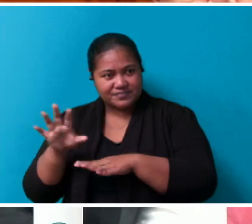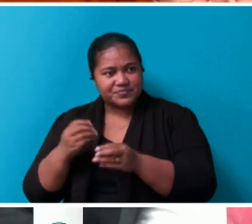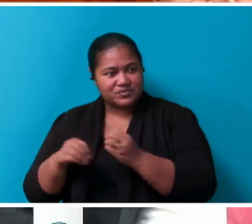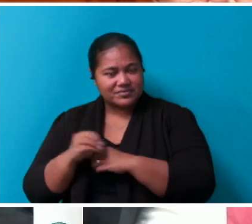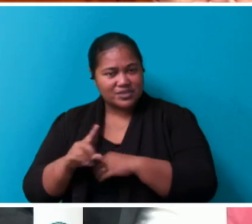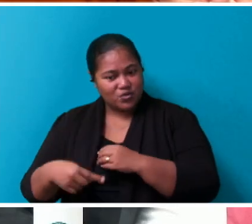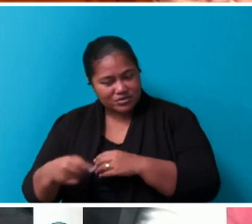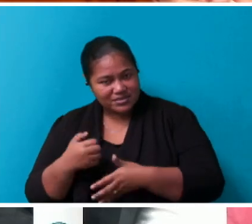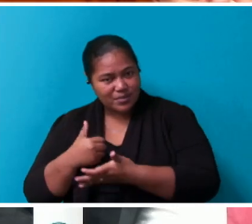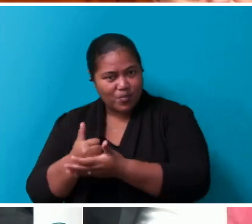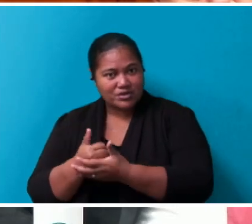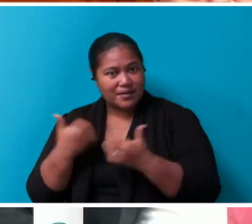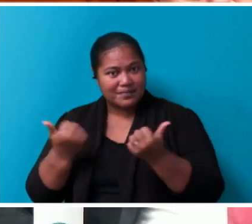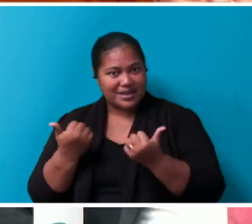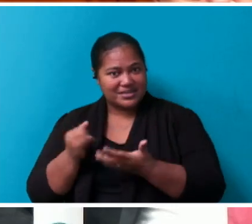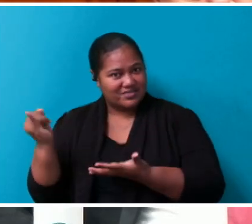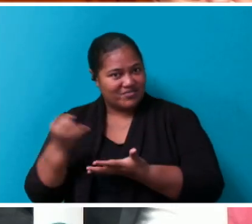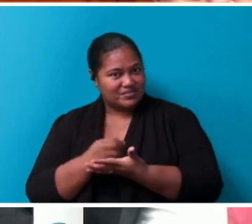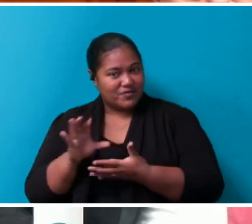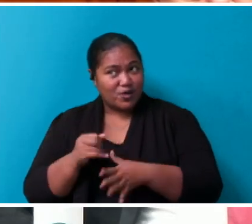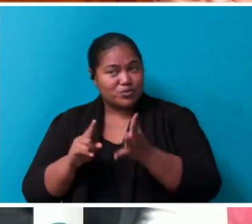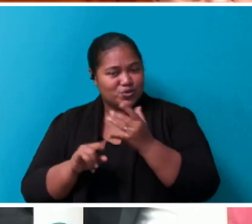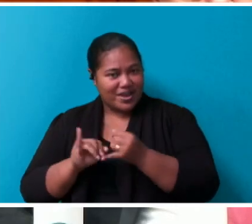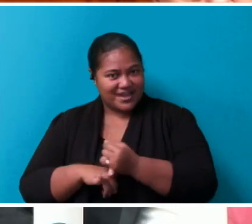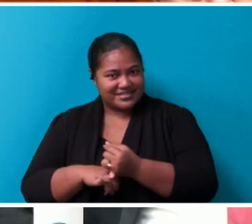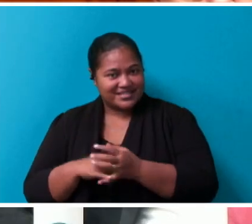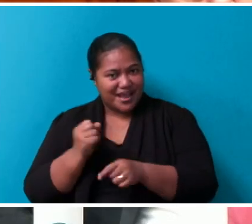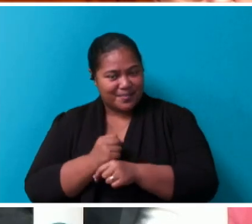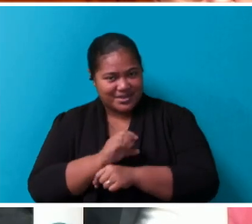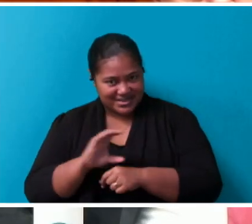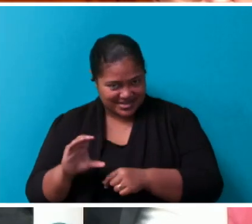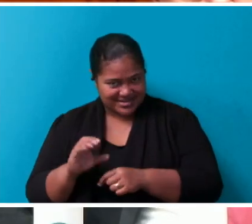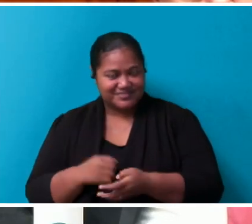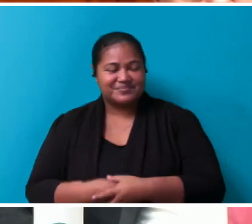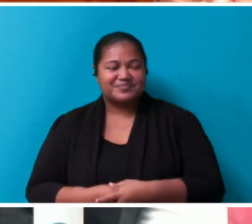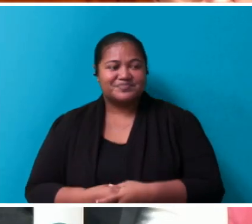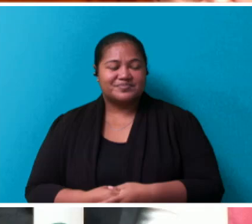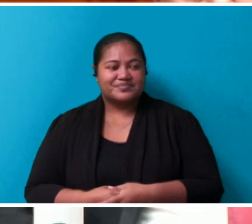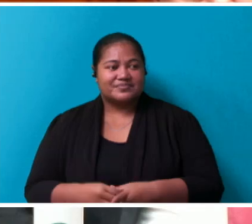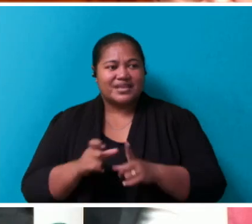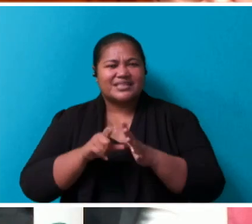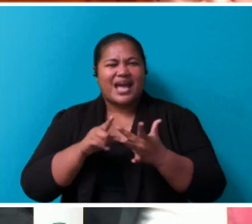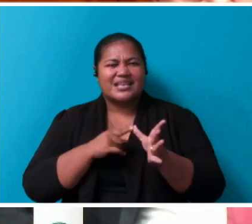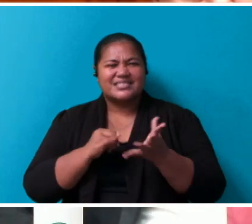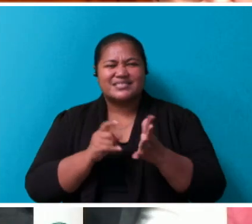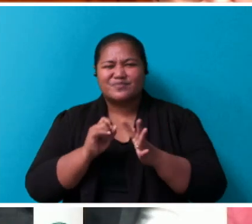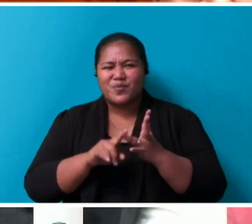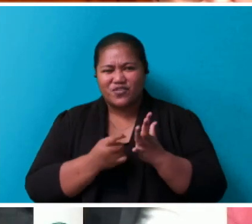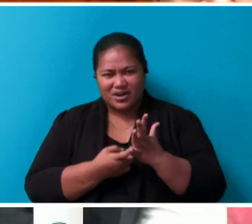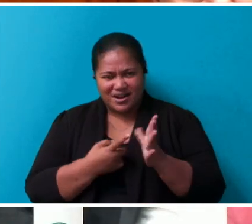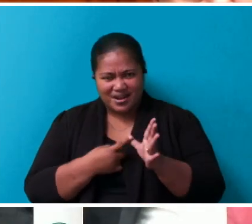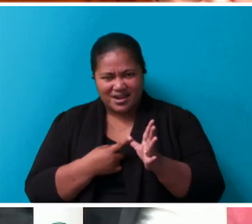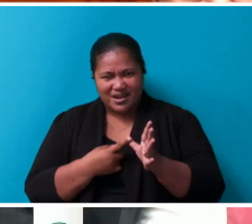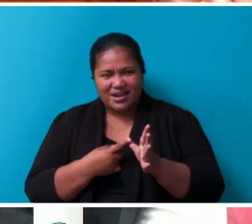a wide range of investment inquiries from U.S. companies and the diaspora. Diaspora engagement remains